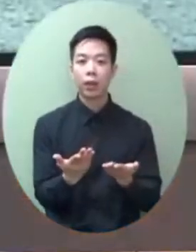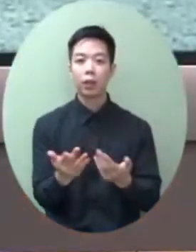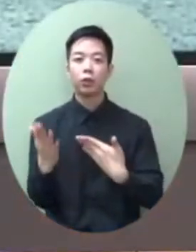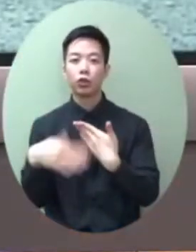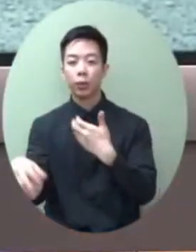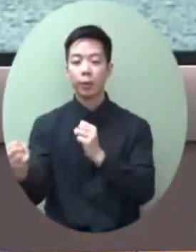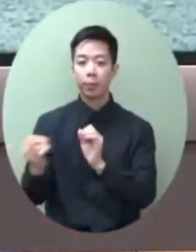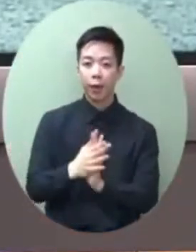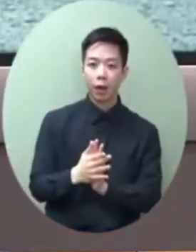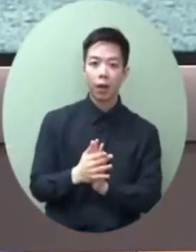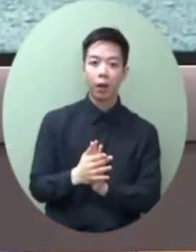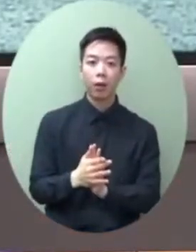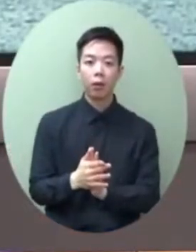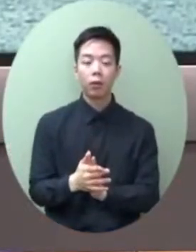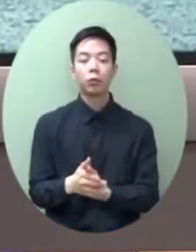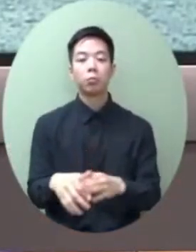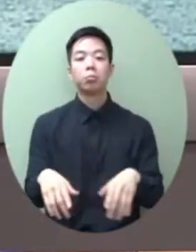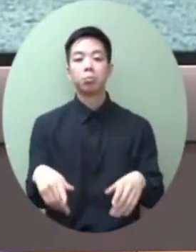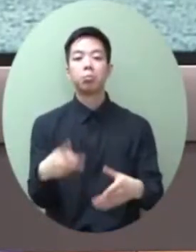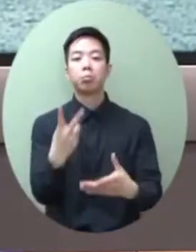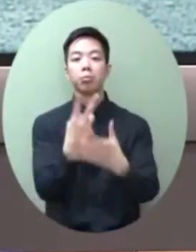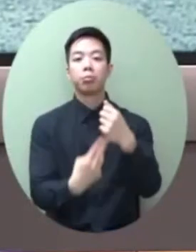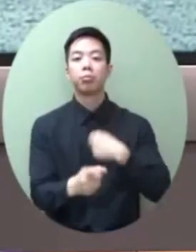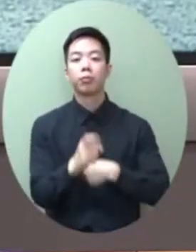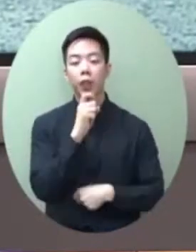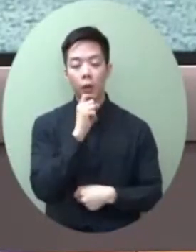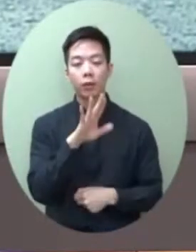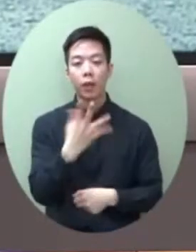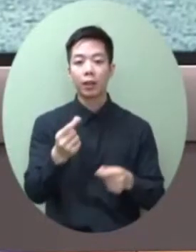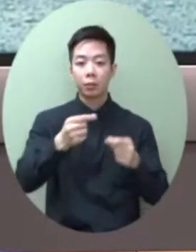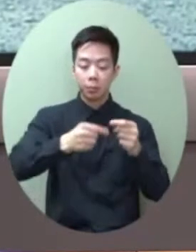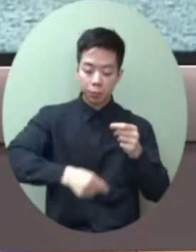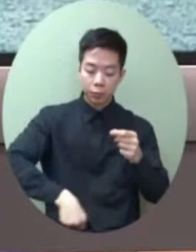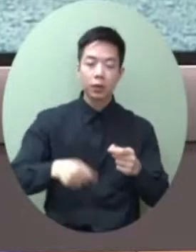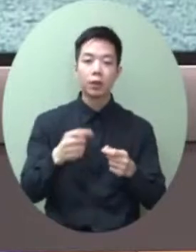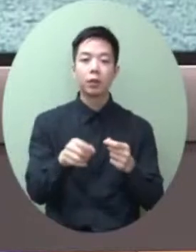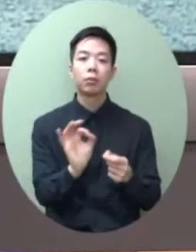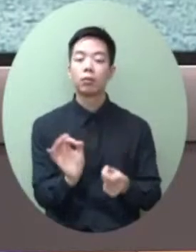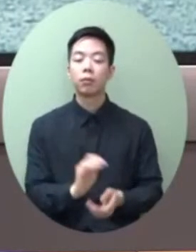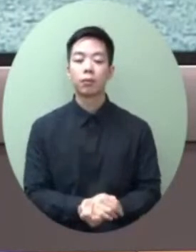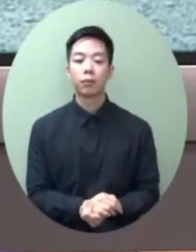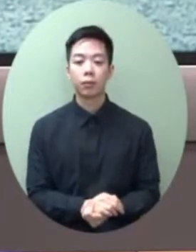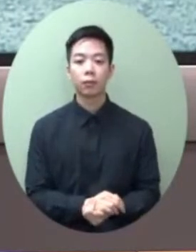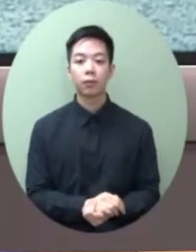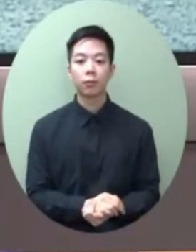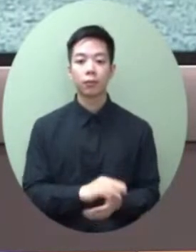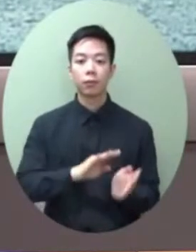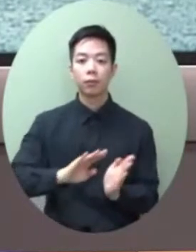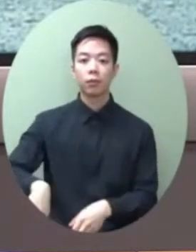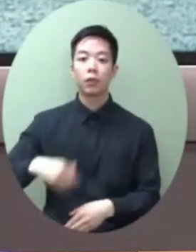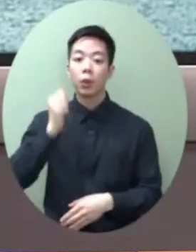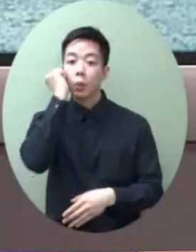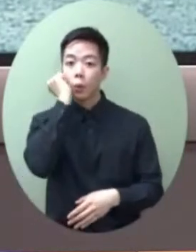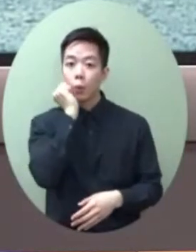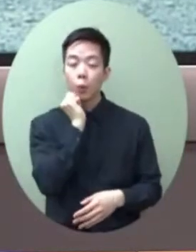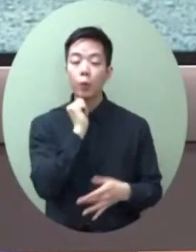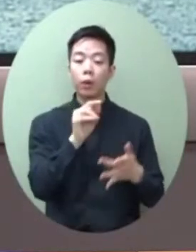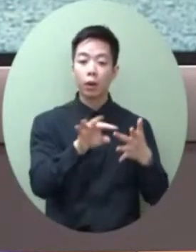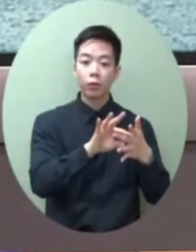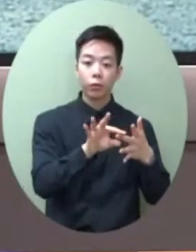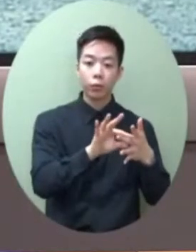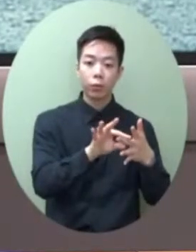have some household members and the community infection cases. Of course, I don't have the details for now. For